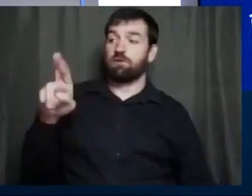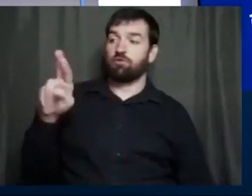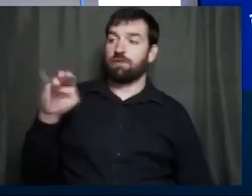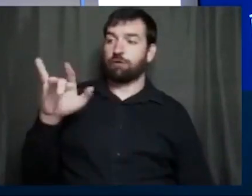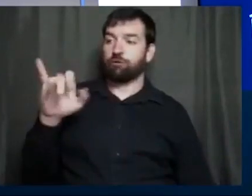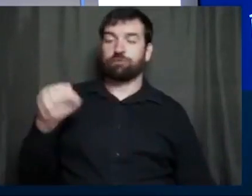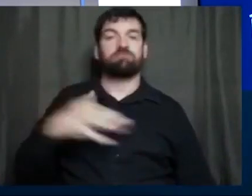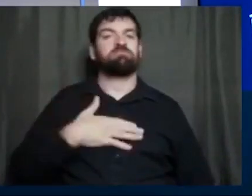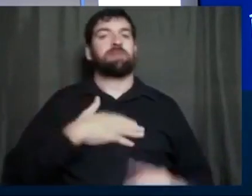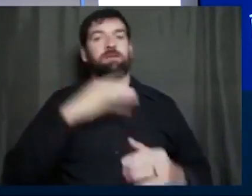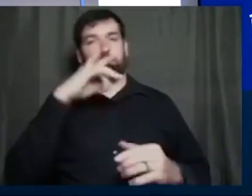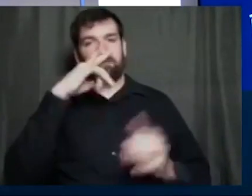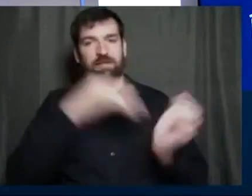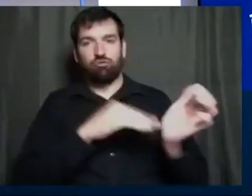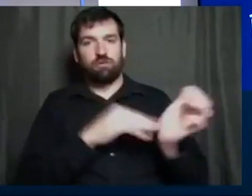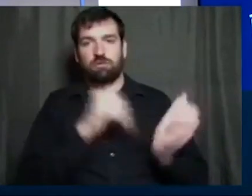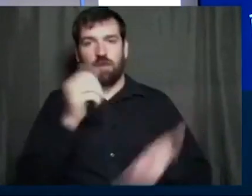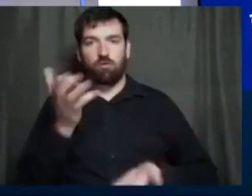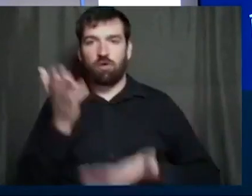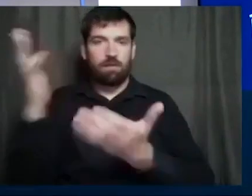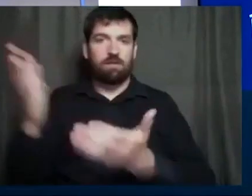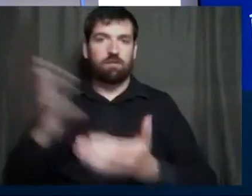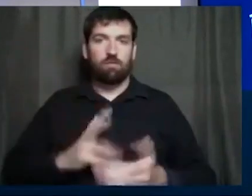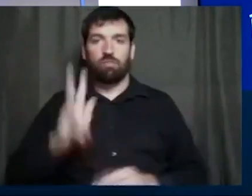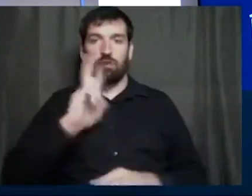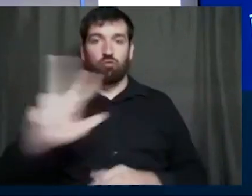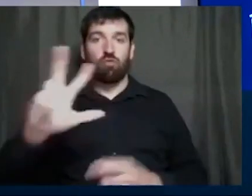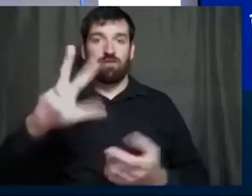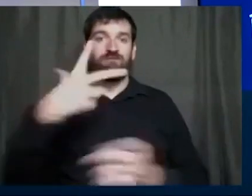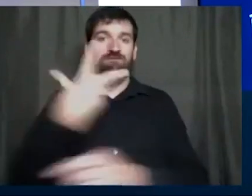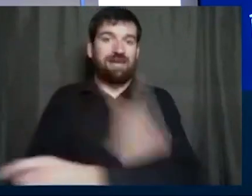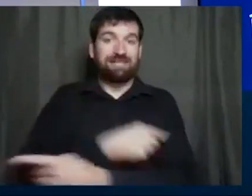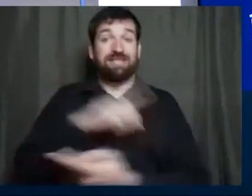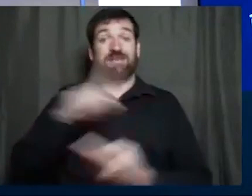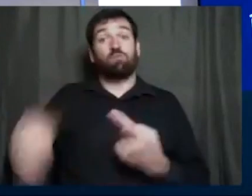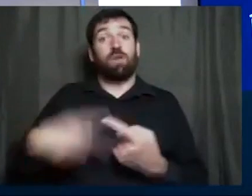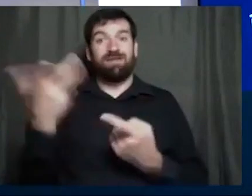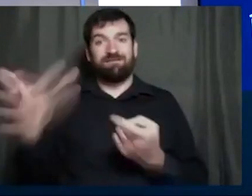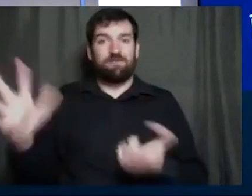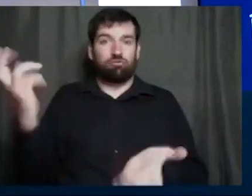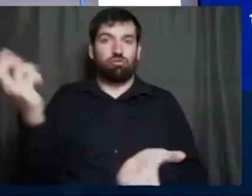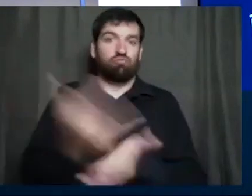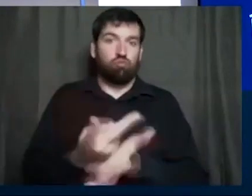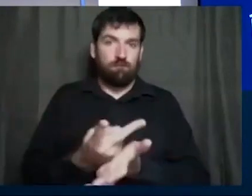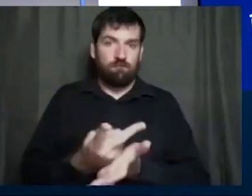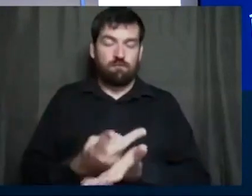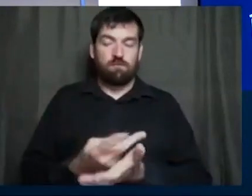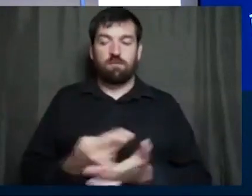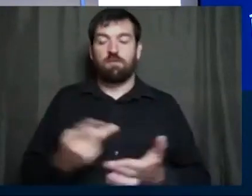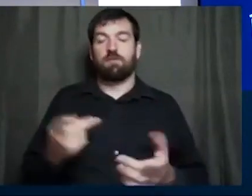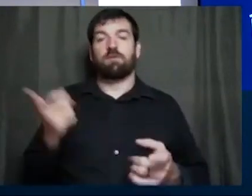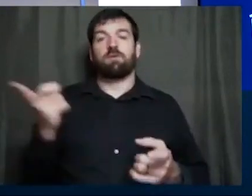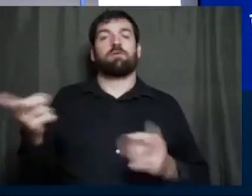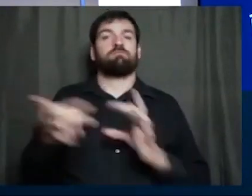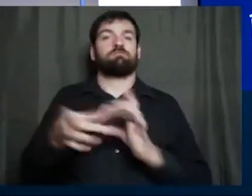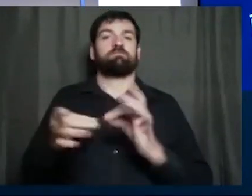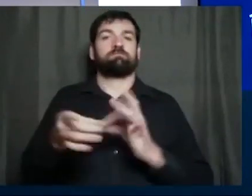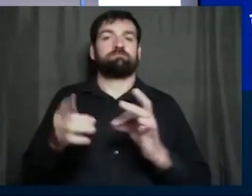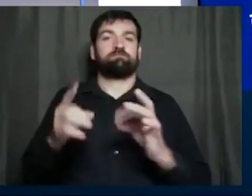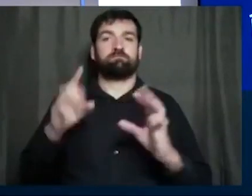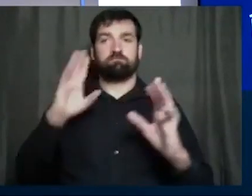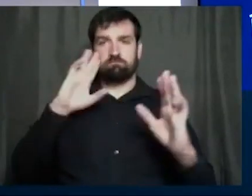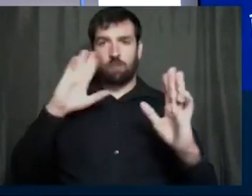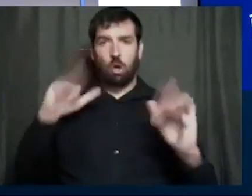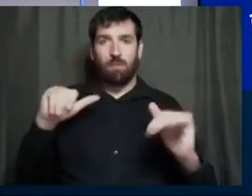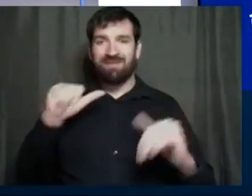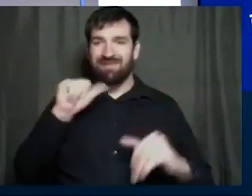my 3-year-old to get vaccinated even when they do approve it for her young age group. She said she hoped they didn't approve it for